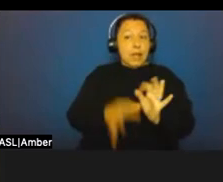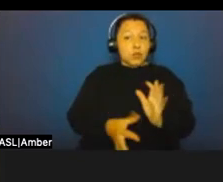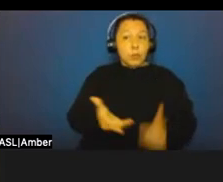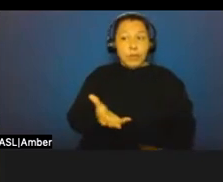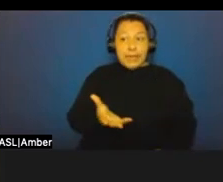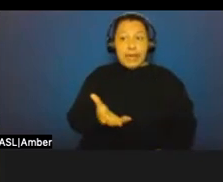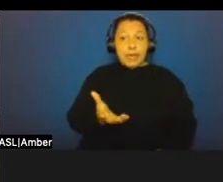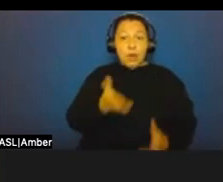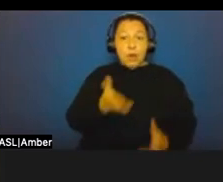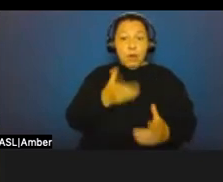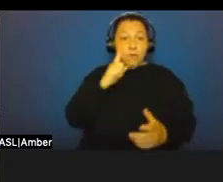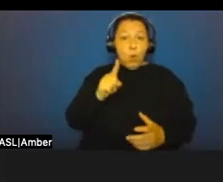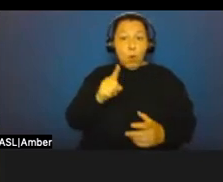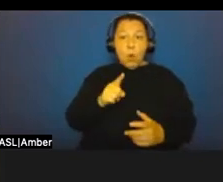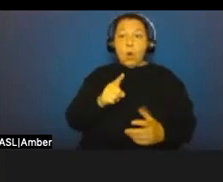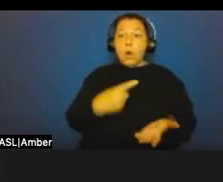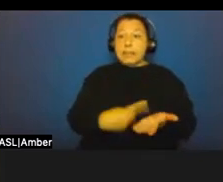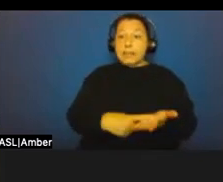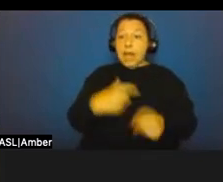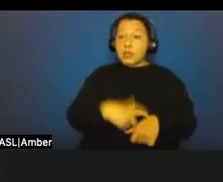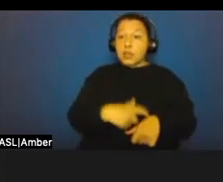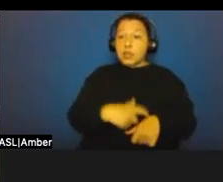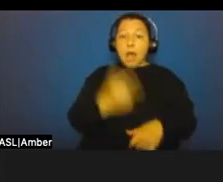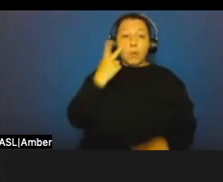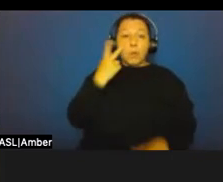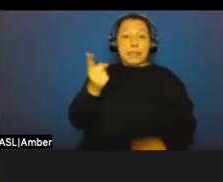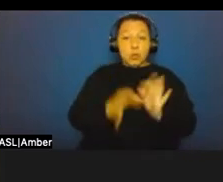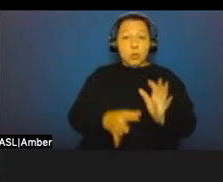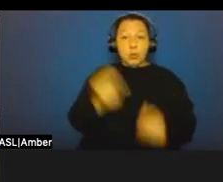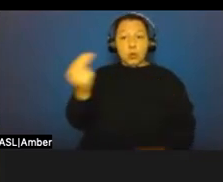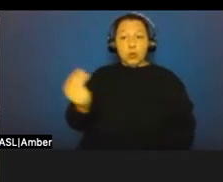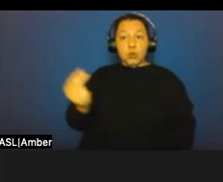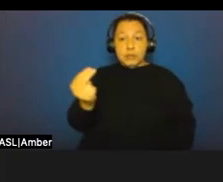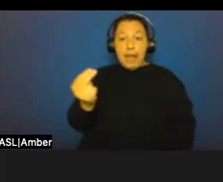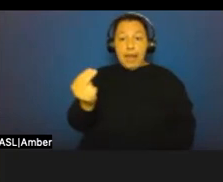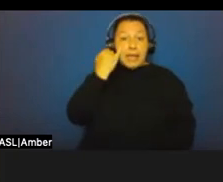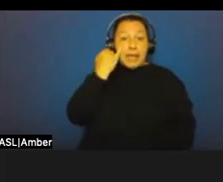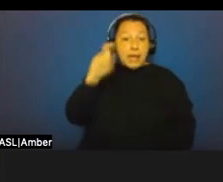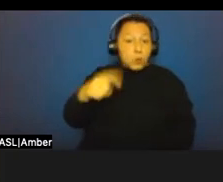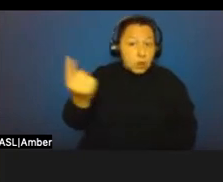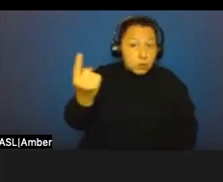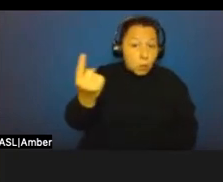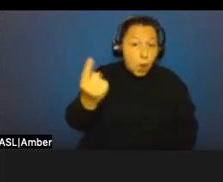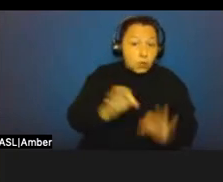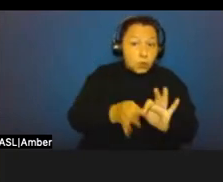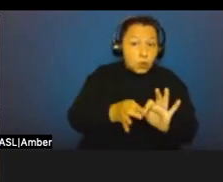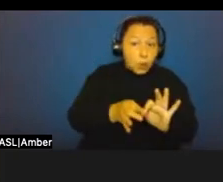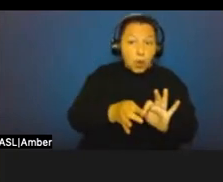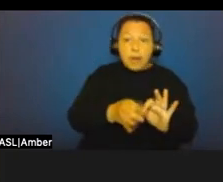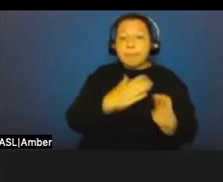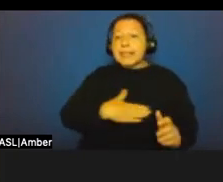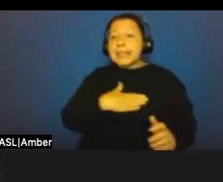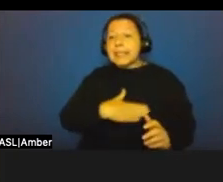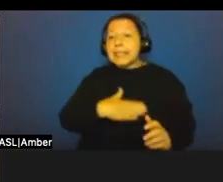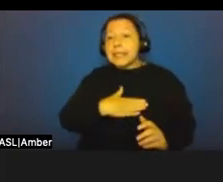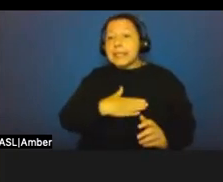debrief, we'll see you on Thursday. But if somebody needs the interpretation, please do a direct